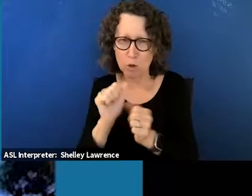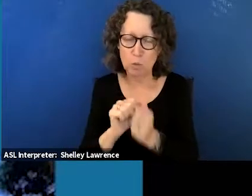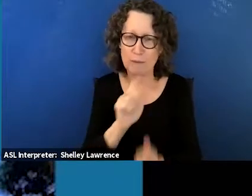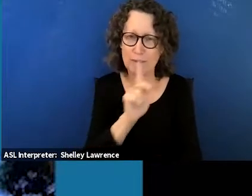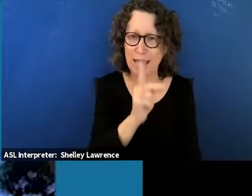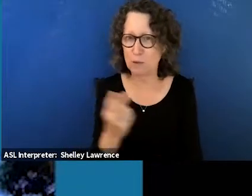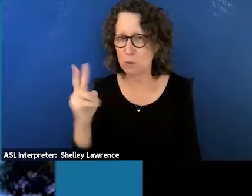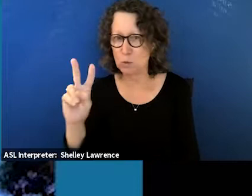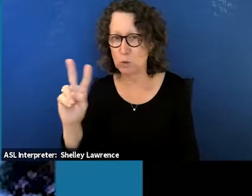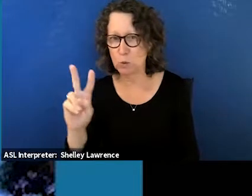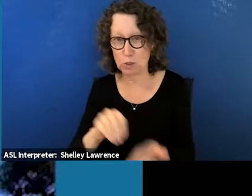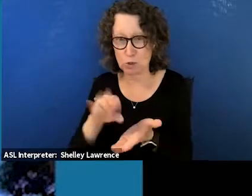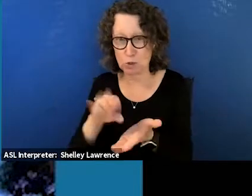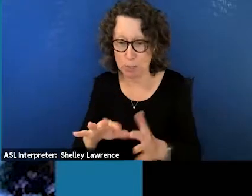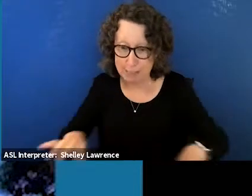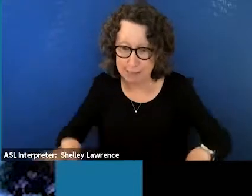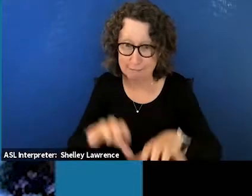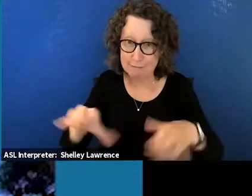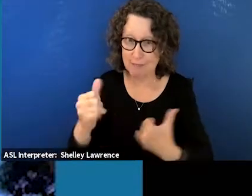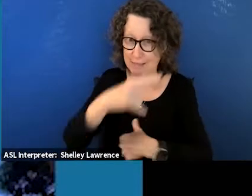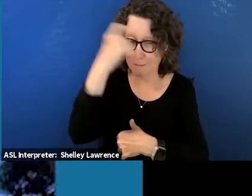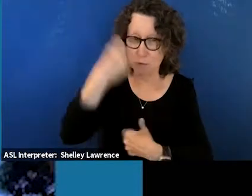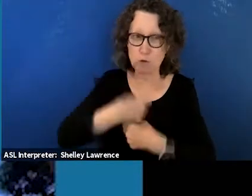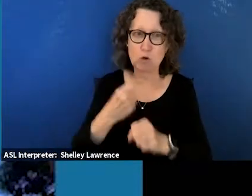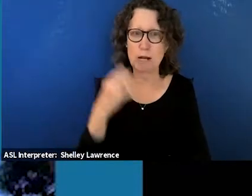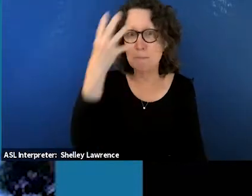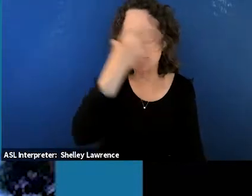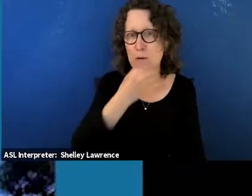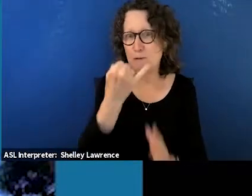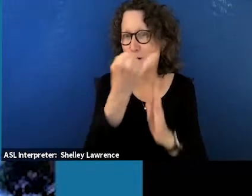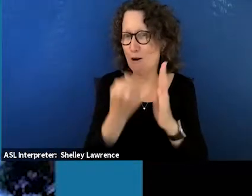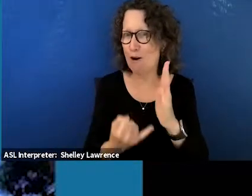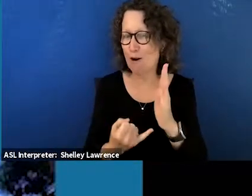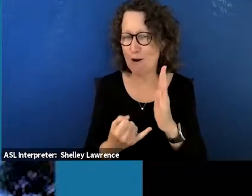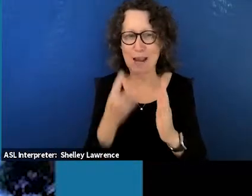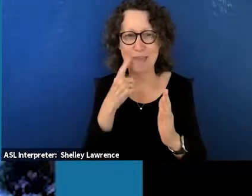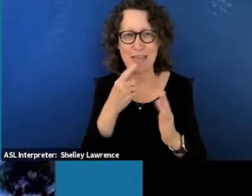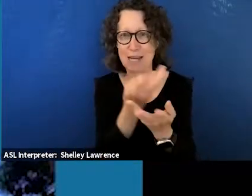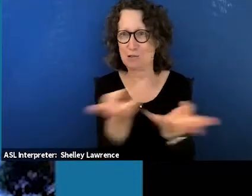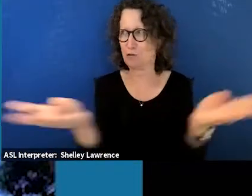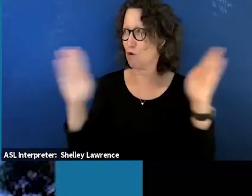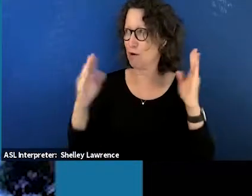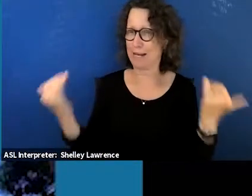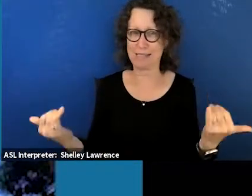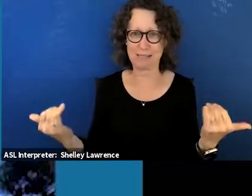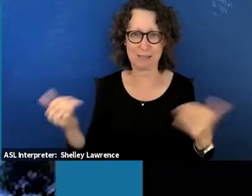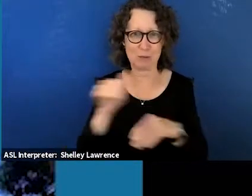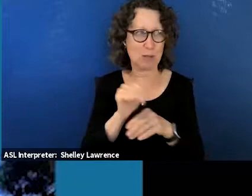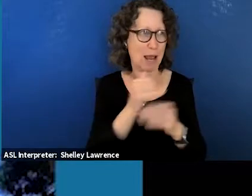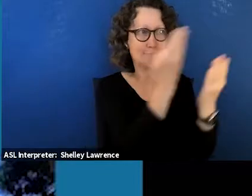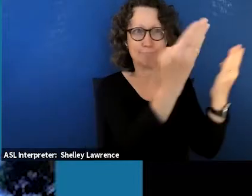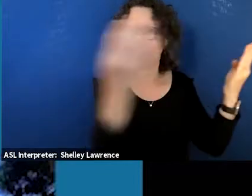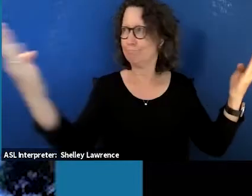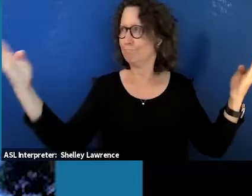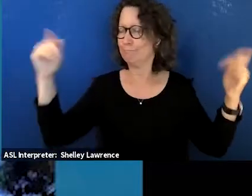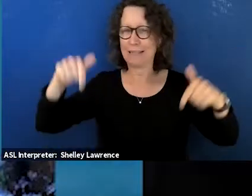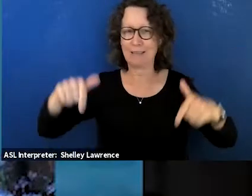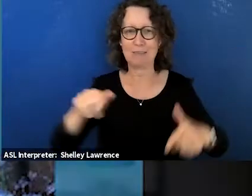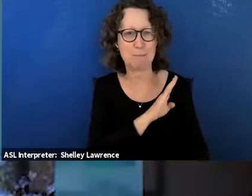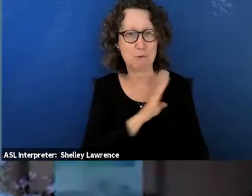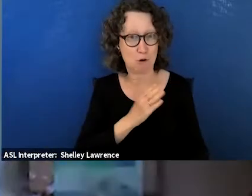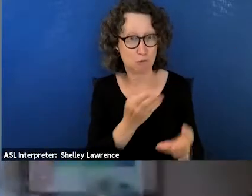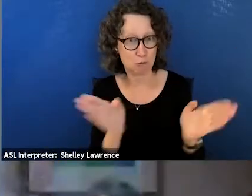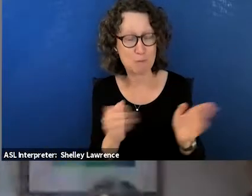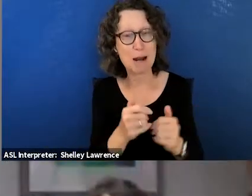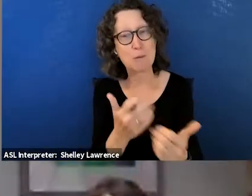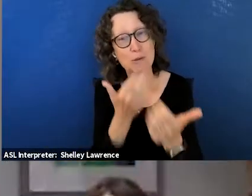K-2 students this summer to create the beautiful art that is surrounding us this evening in our boardroom. And I